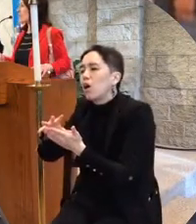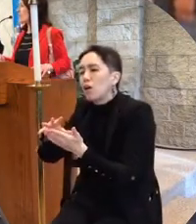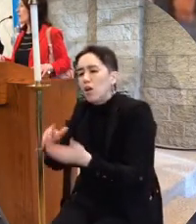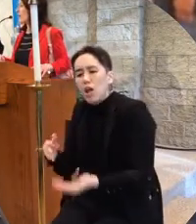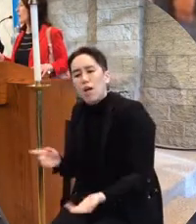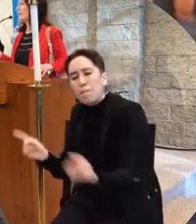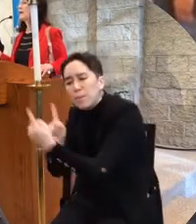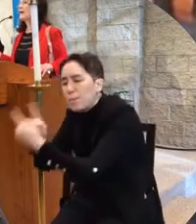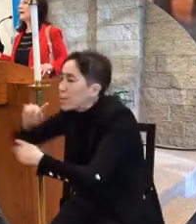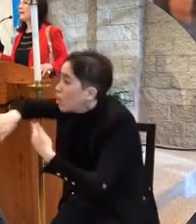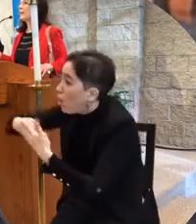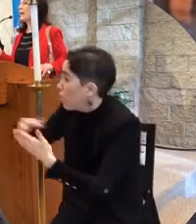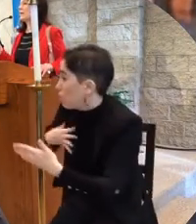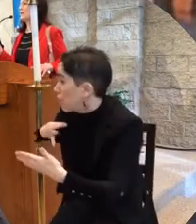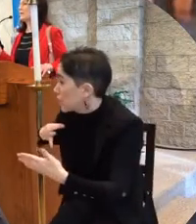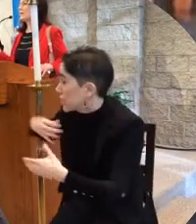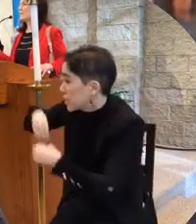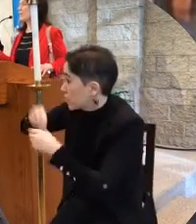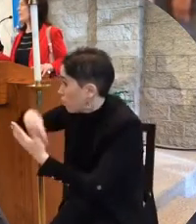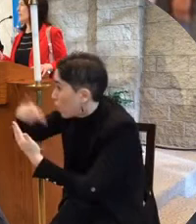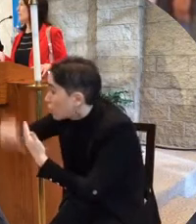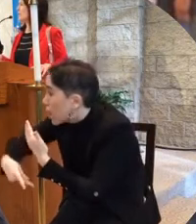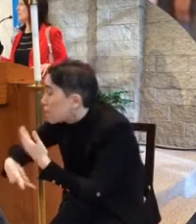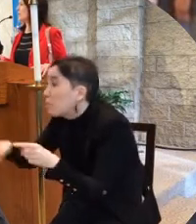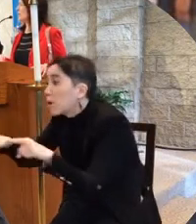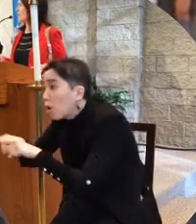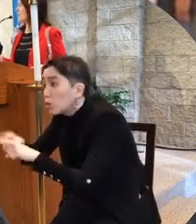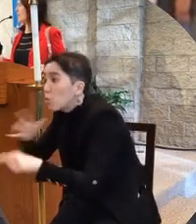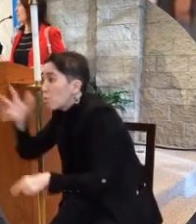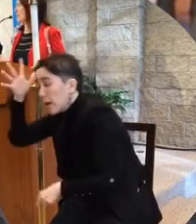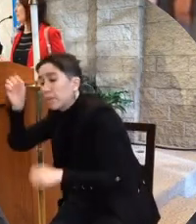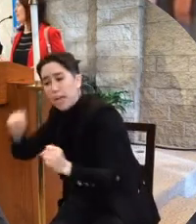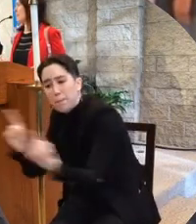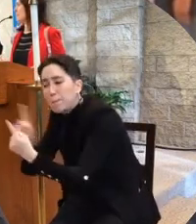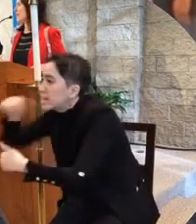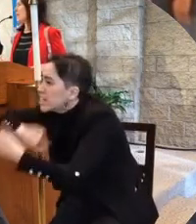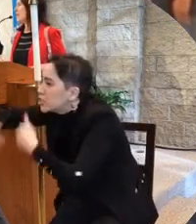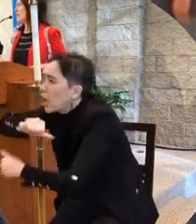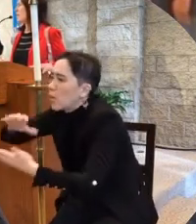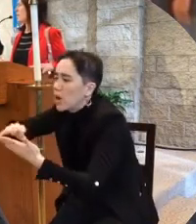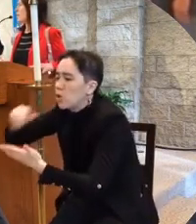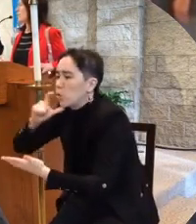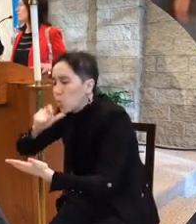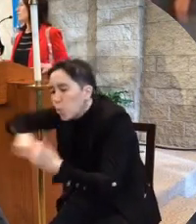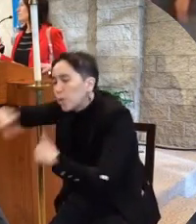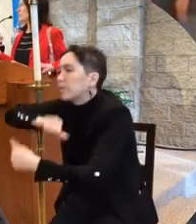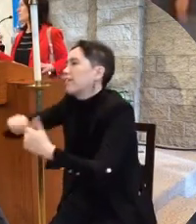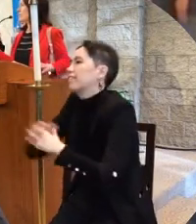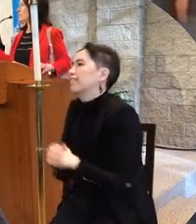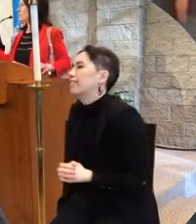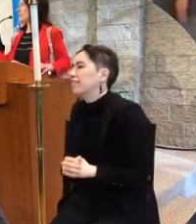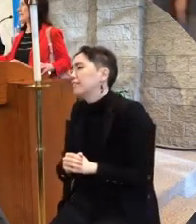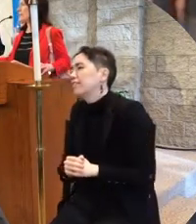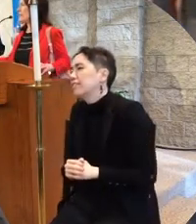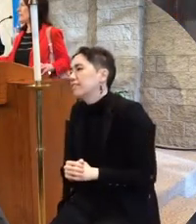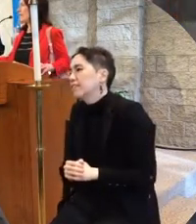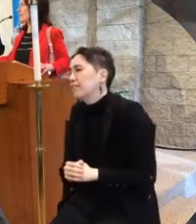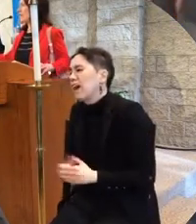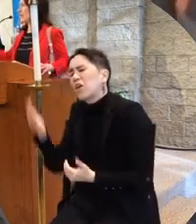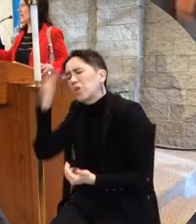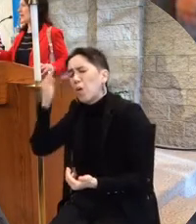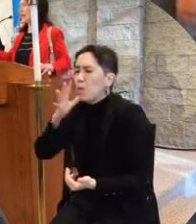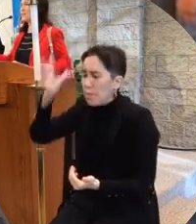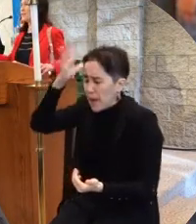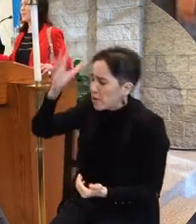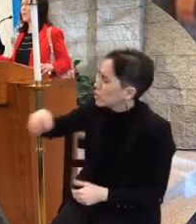in the program, but for the parents to get to know each other better. Where, you know, when they're dropping kids off